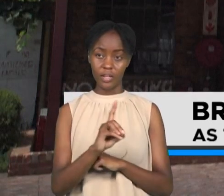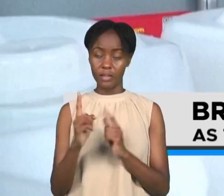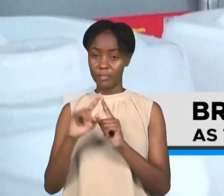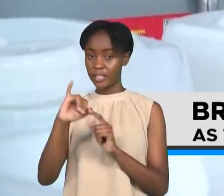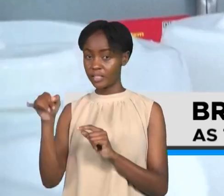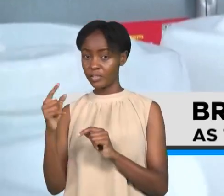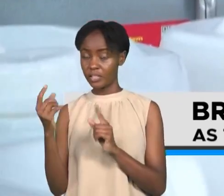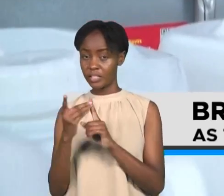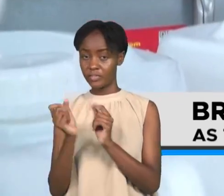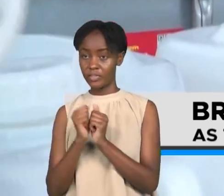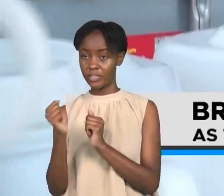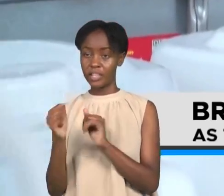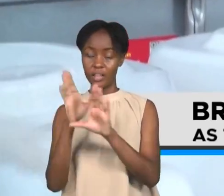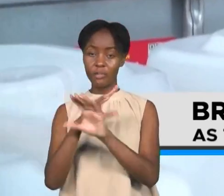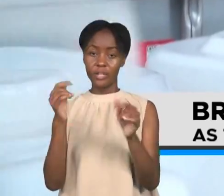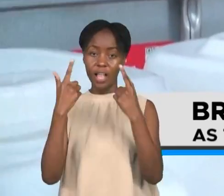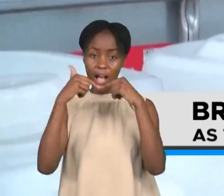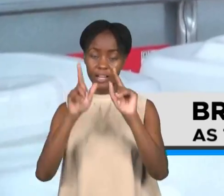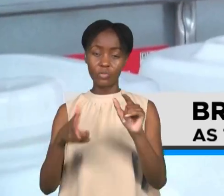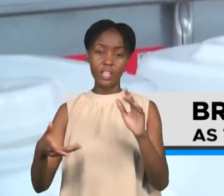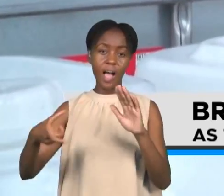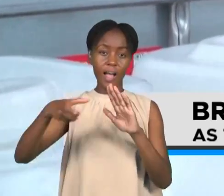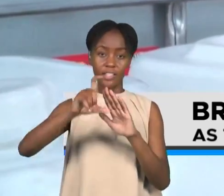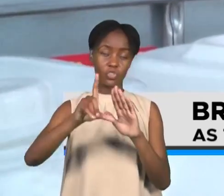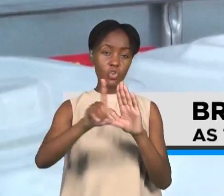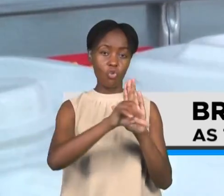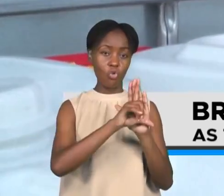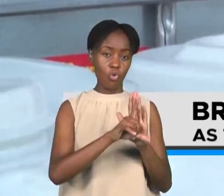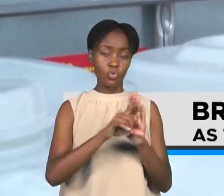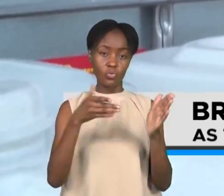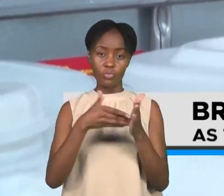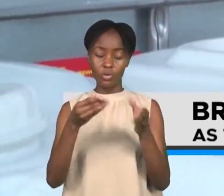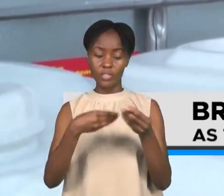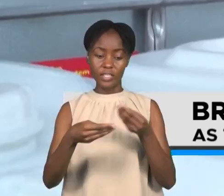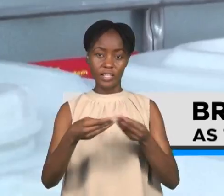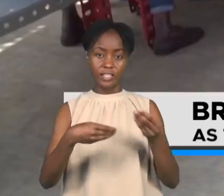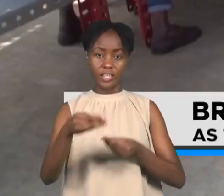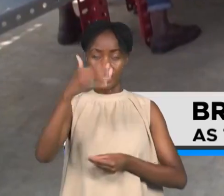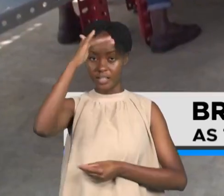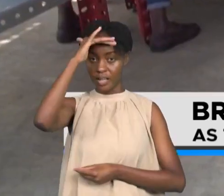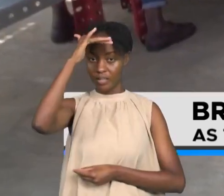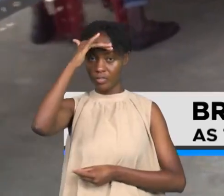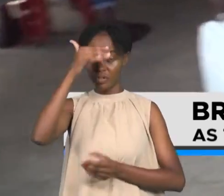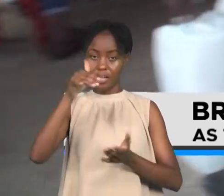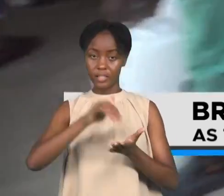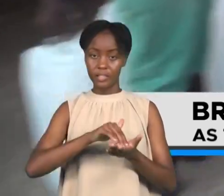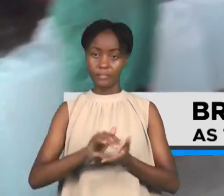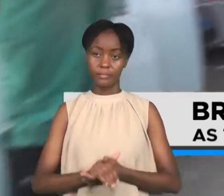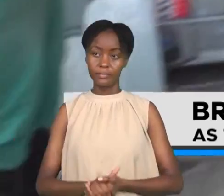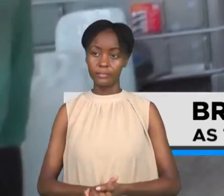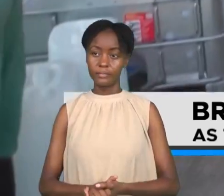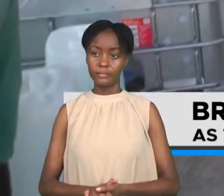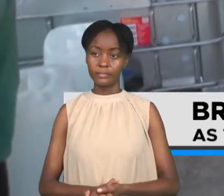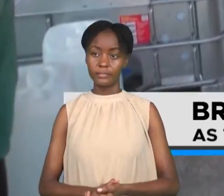Cyril Ramaphosa announced an extension of the ban until further notice. Reporting for Switch TV, my name is Joan